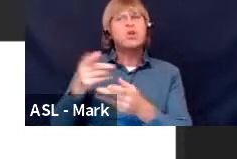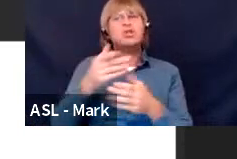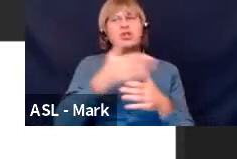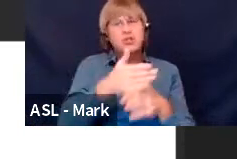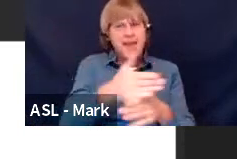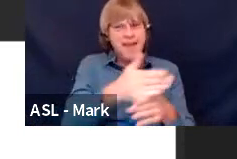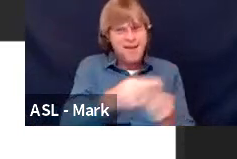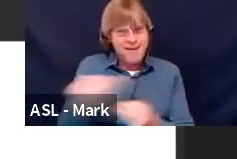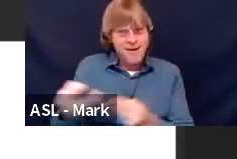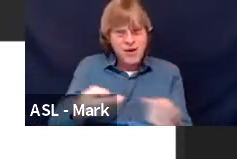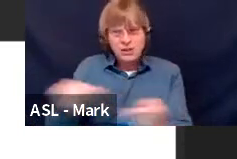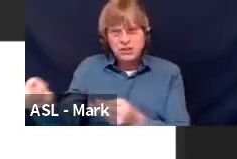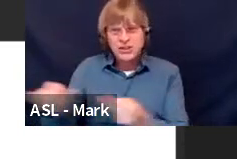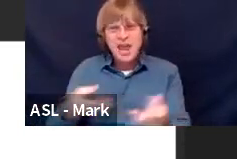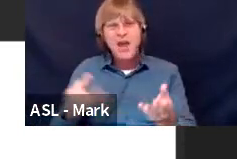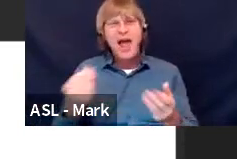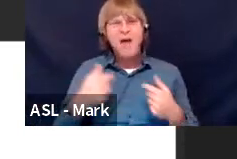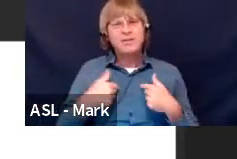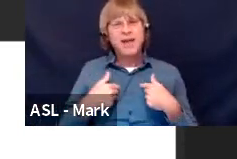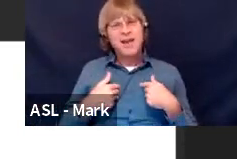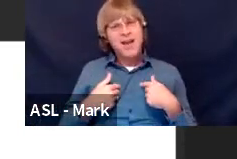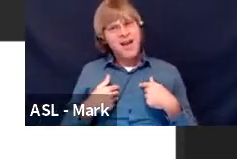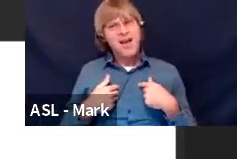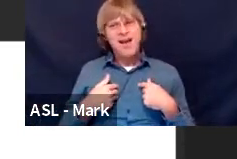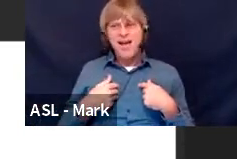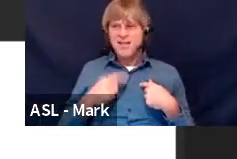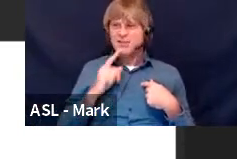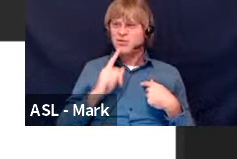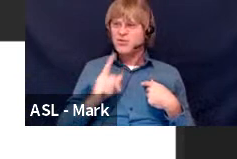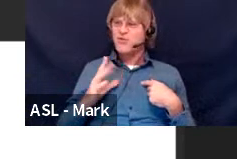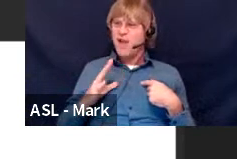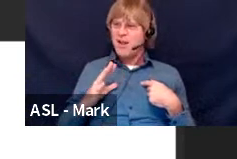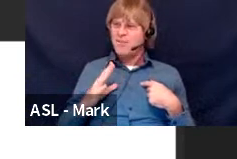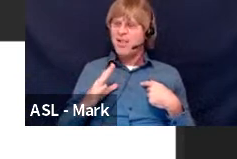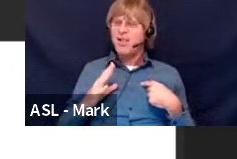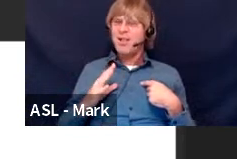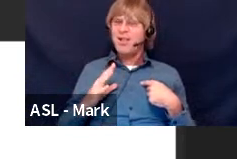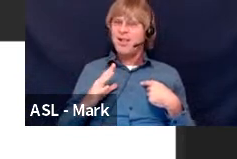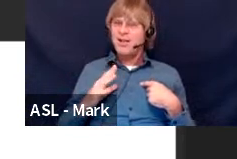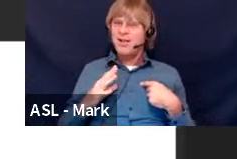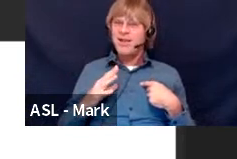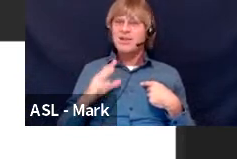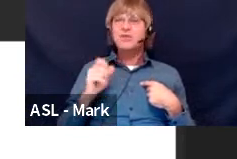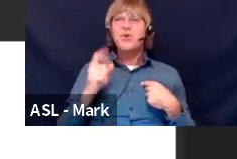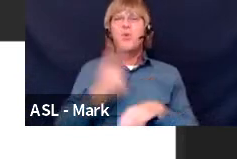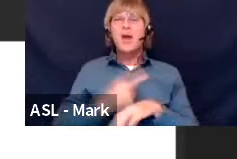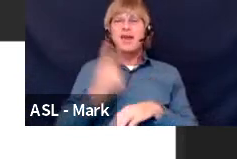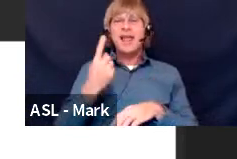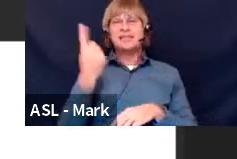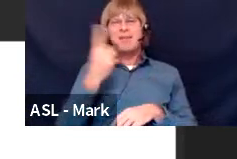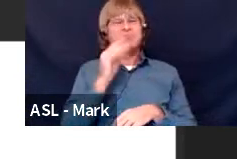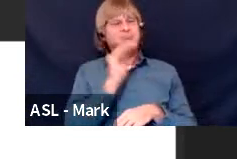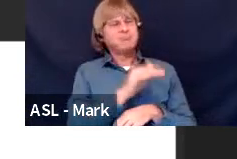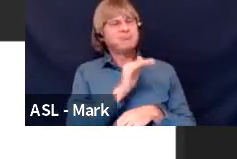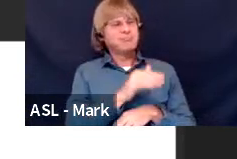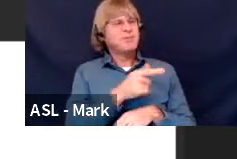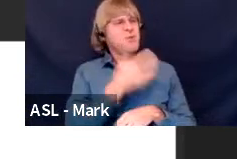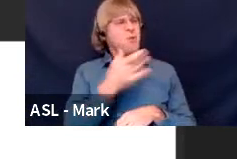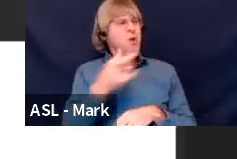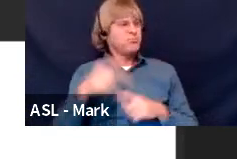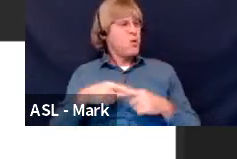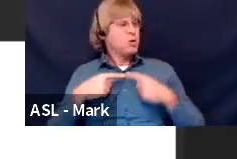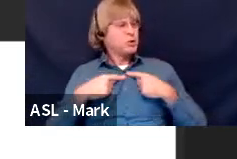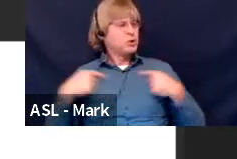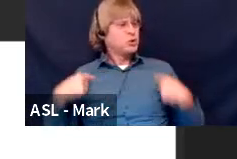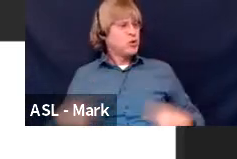piece. And I was like, this is incredible. And then one day somebody said they wanted it on a shirt.